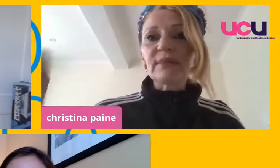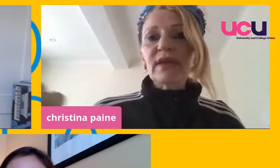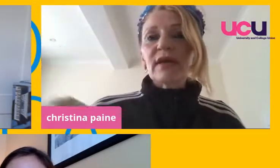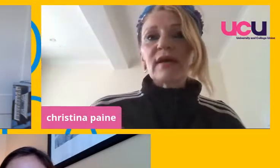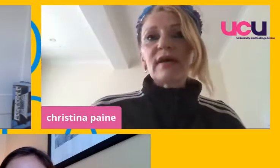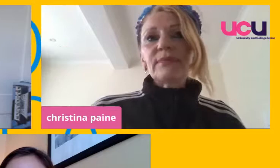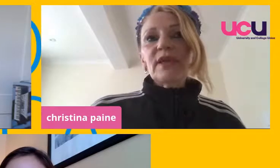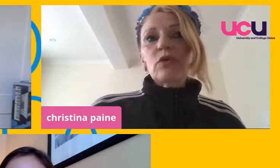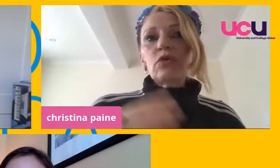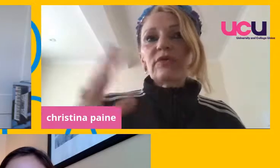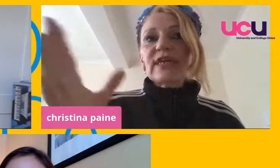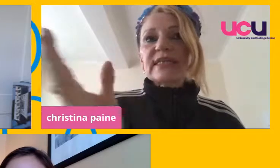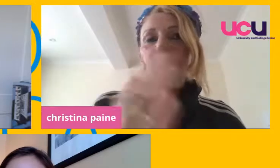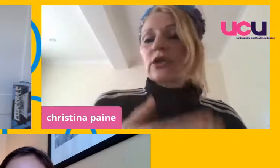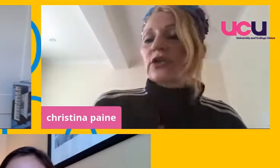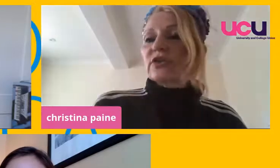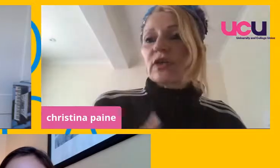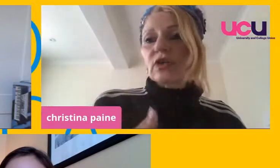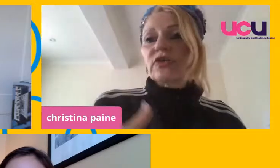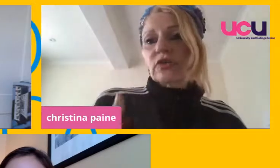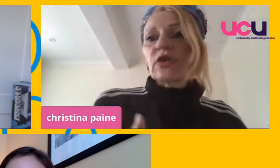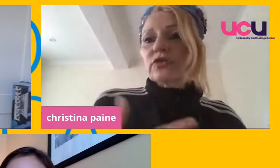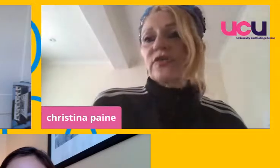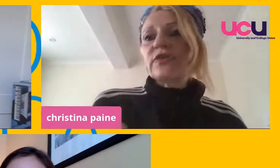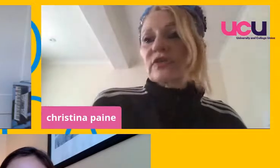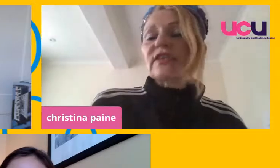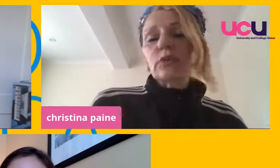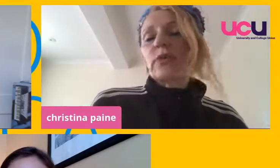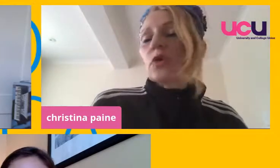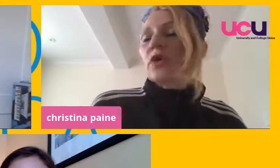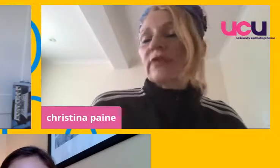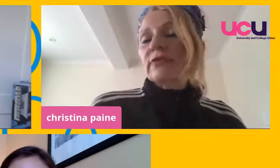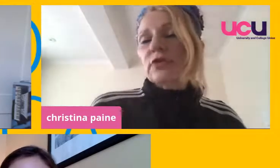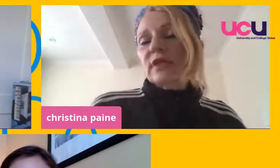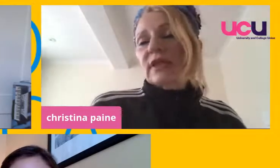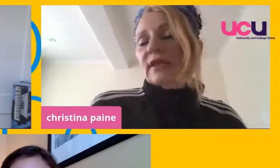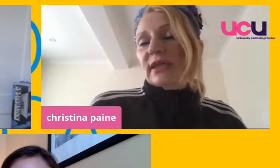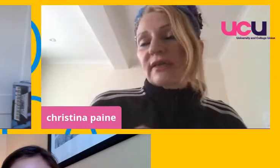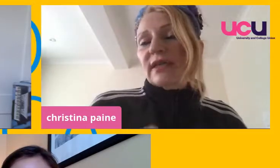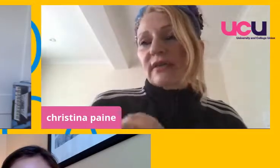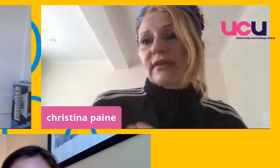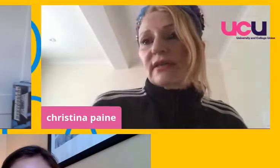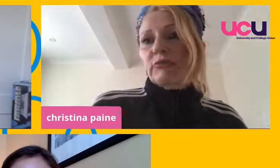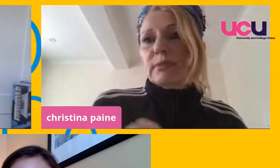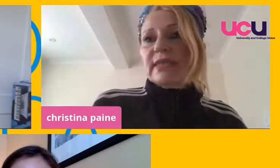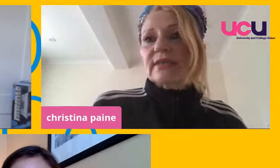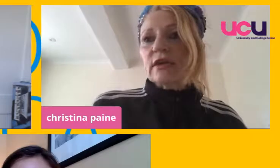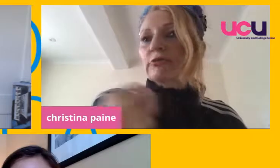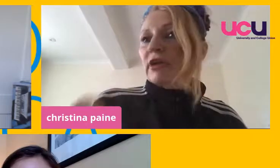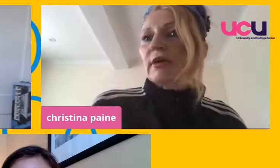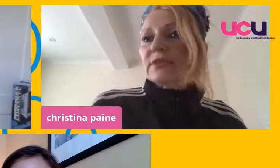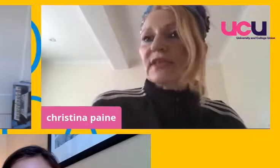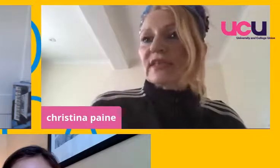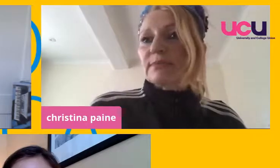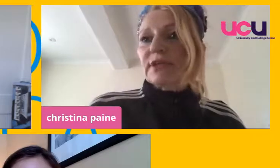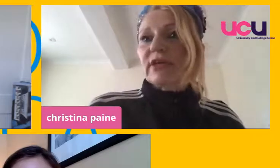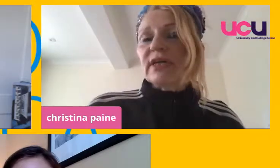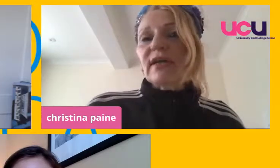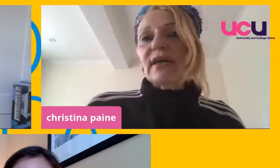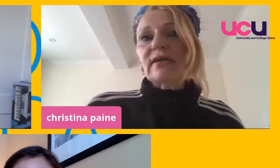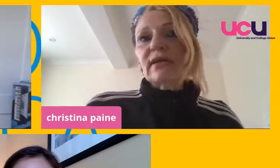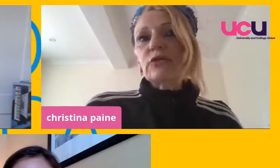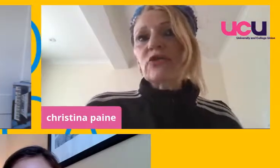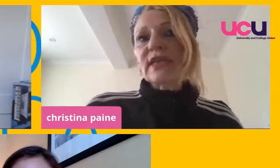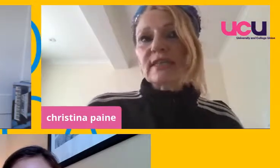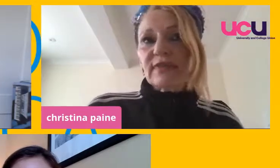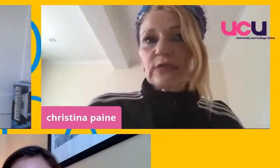Monday, all of these includes a lot of those things that we were calling for in the meetings that have run up to this period.